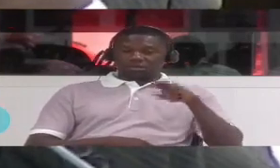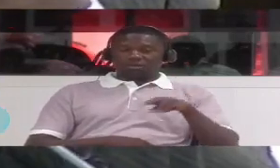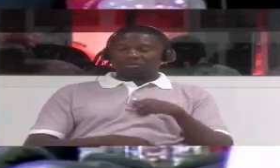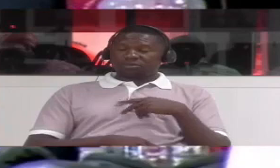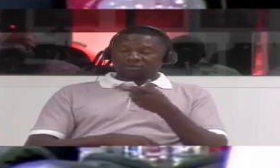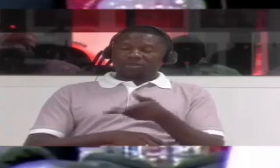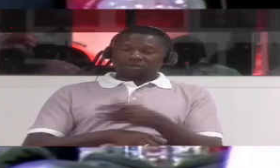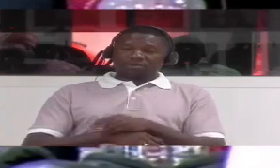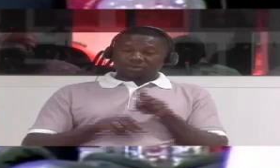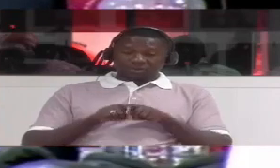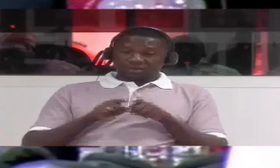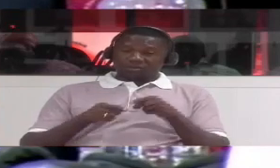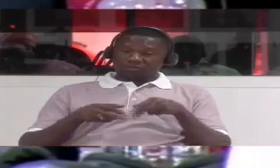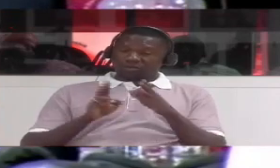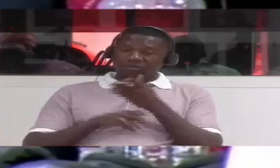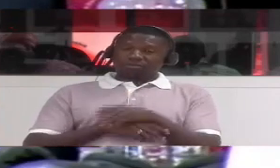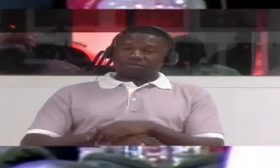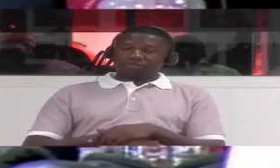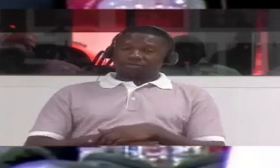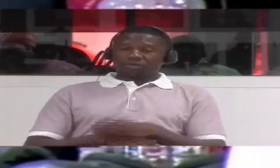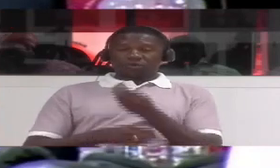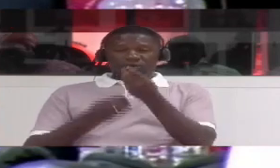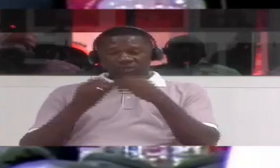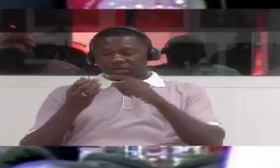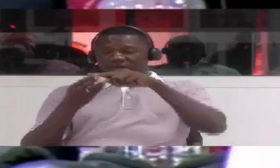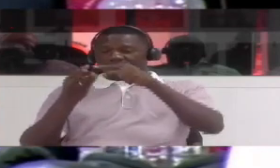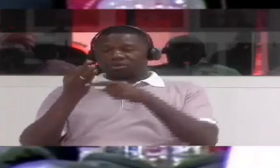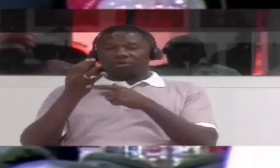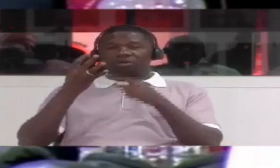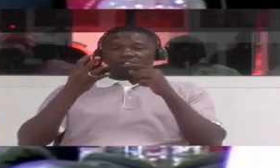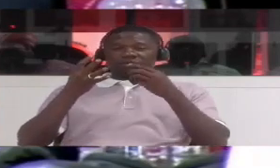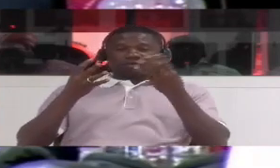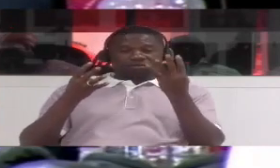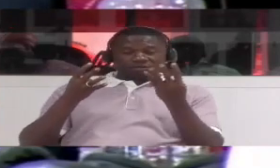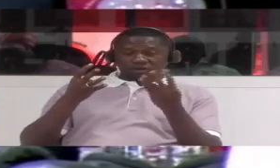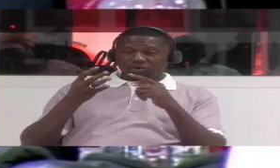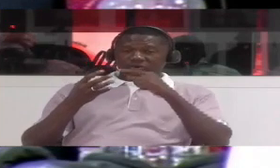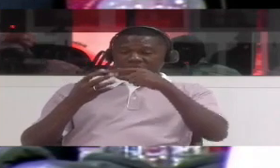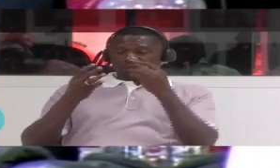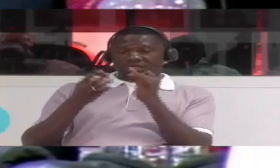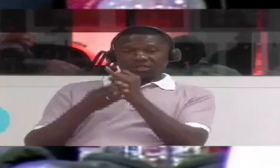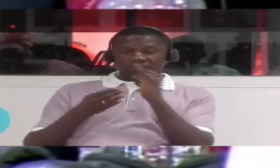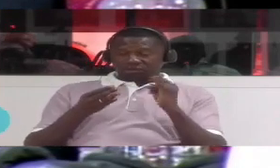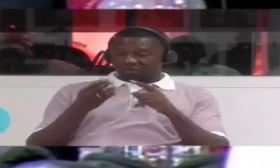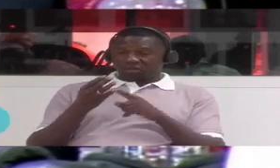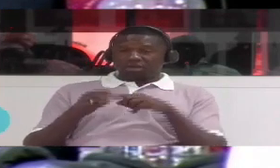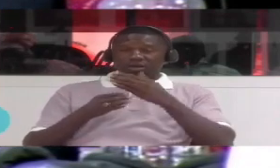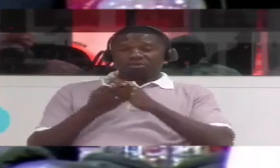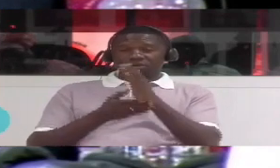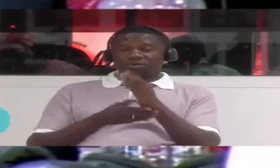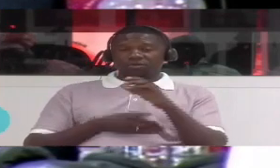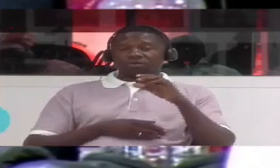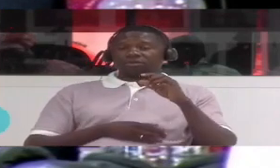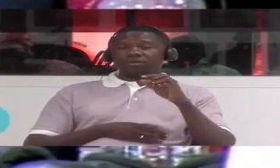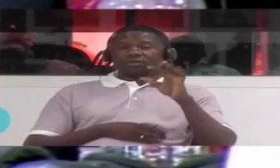four individuals. Apart from these individuals, that is Tumbul Tamba, Musa Ajame, Nuru Seka,